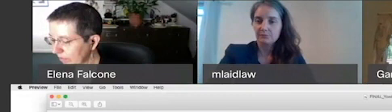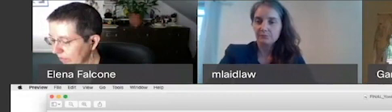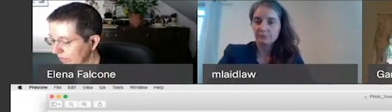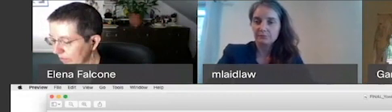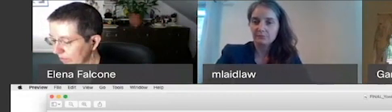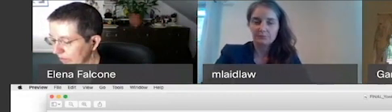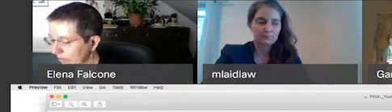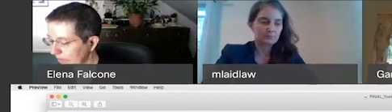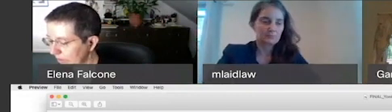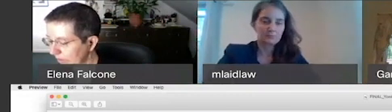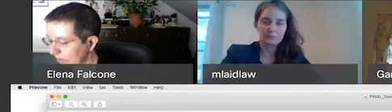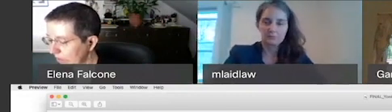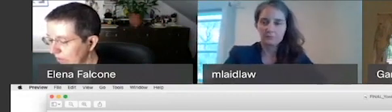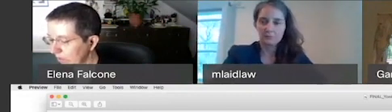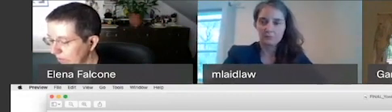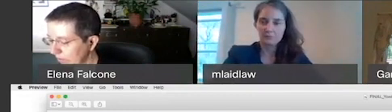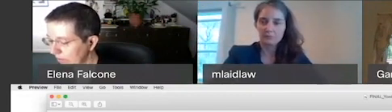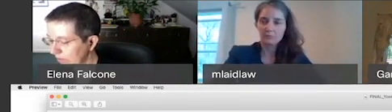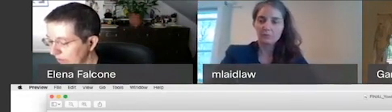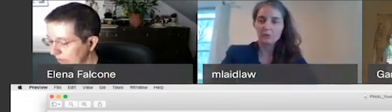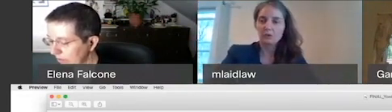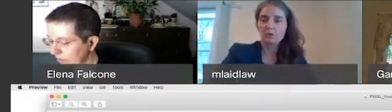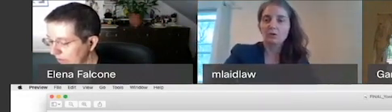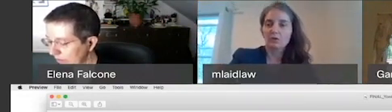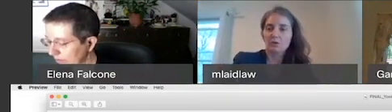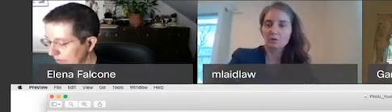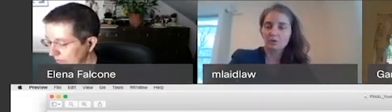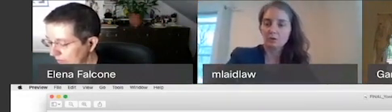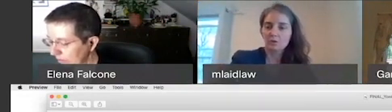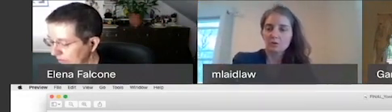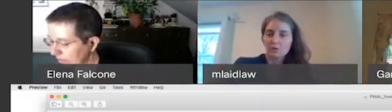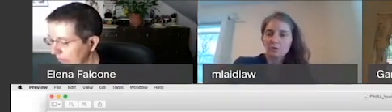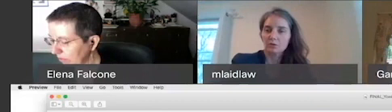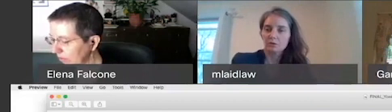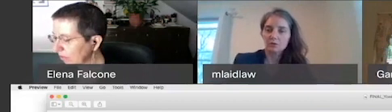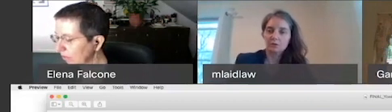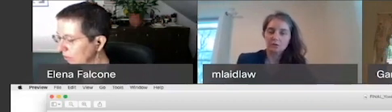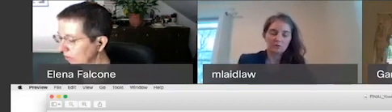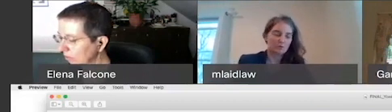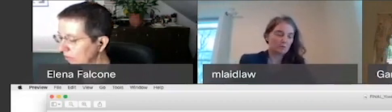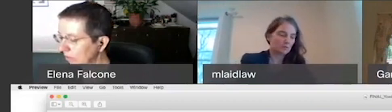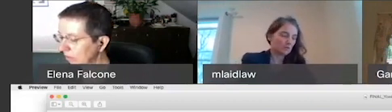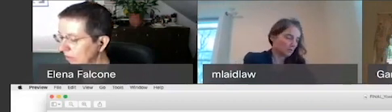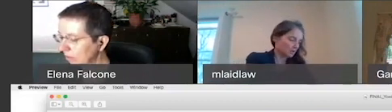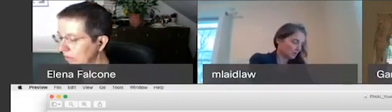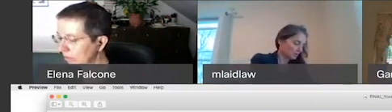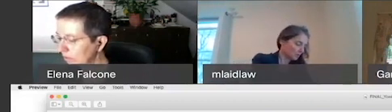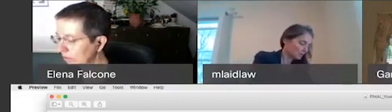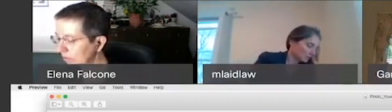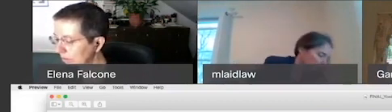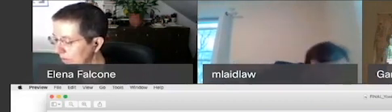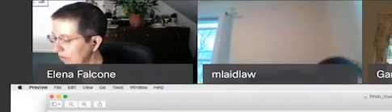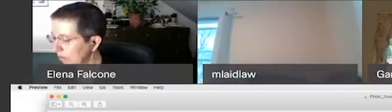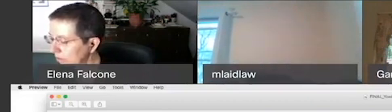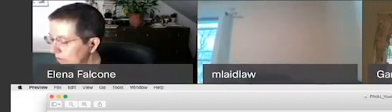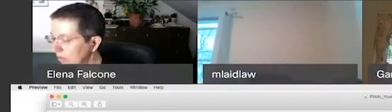So we are offering an enormous amount of support in that way in regards to food to make sure that we could keep our seniors in their